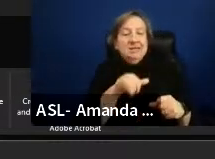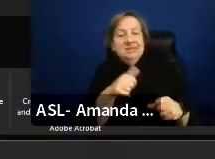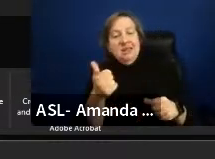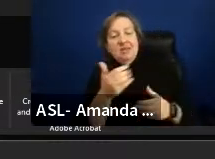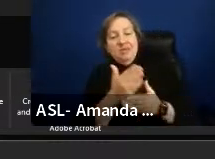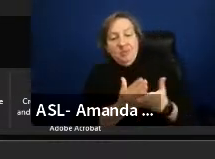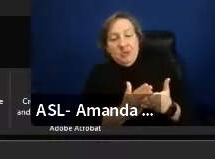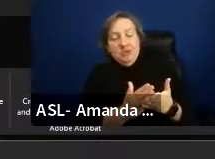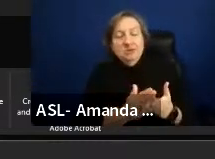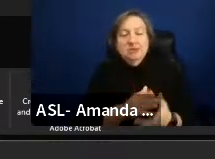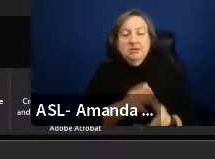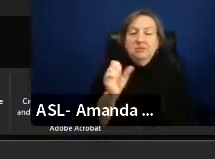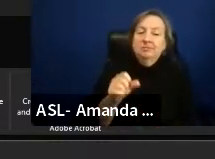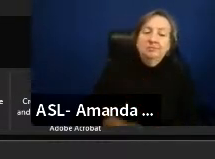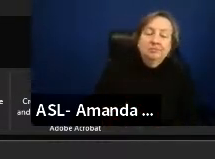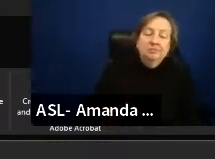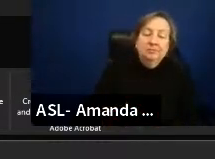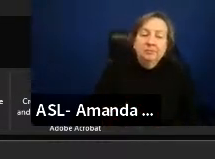Yep.